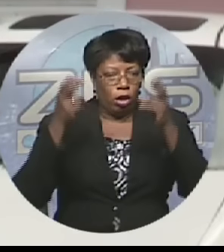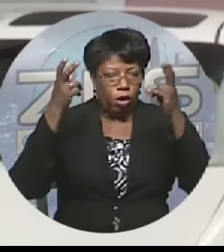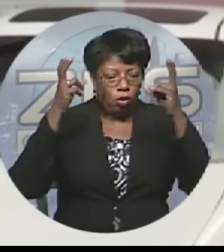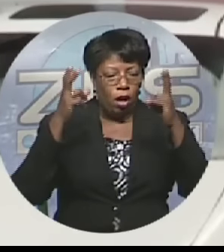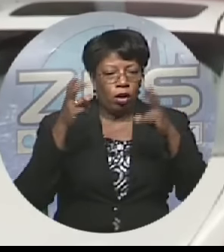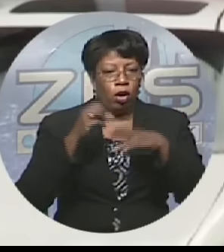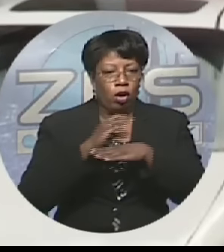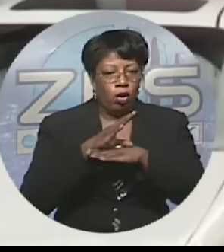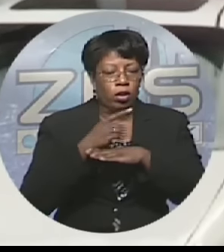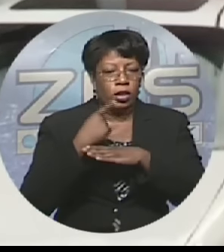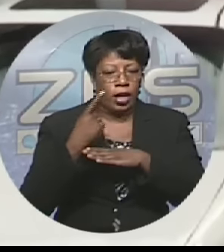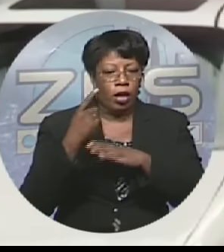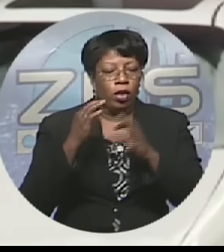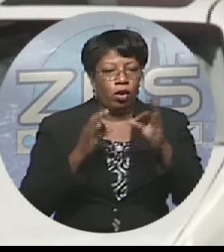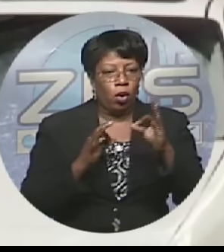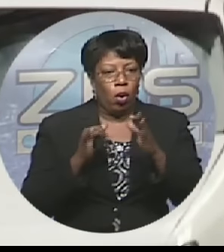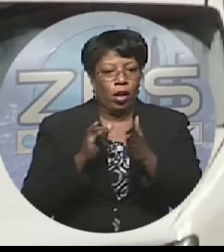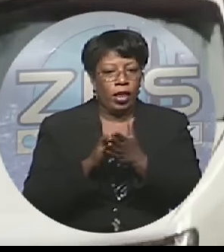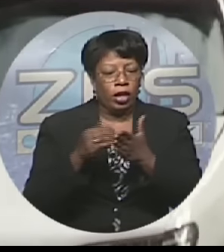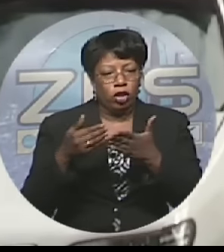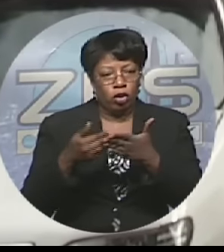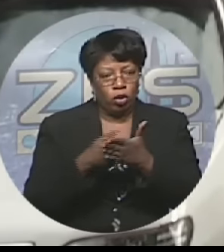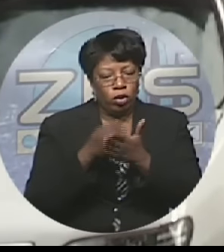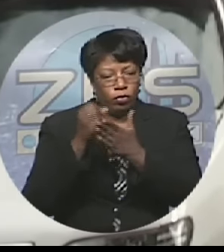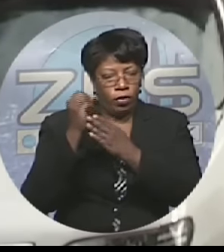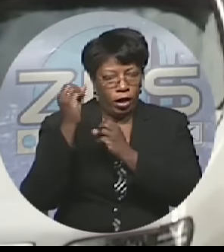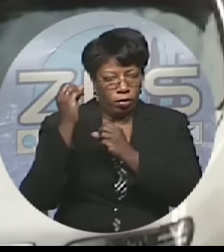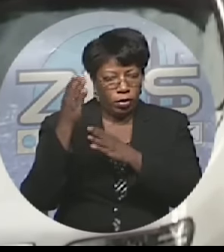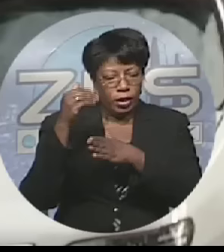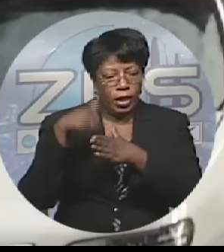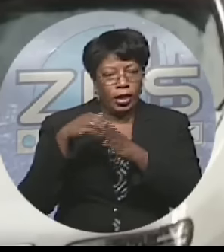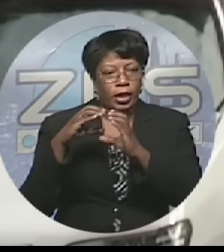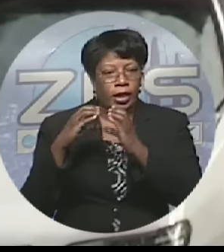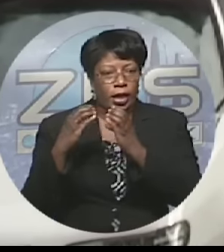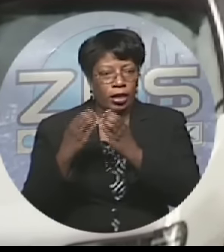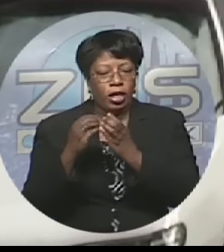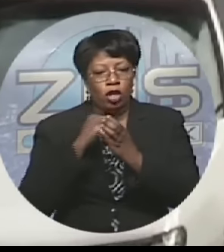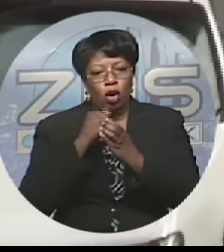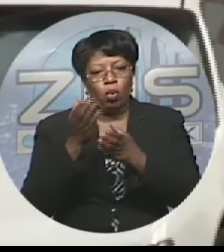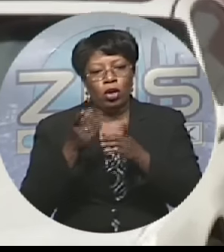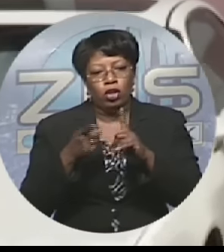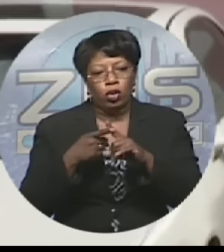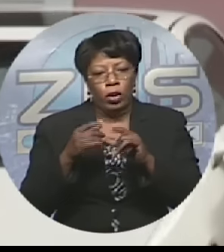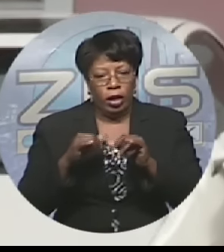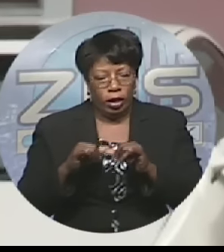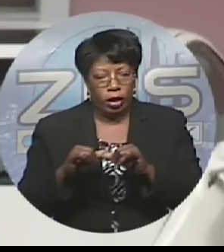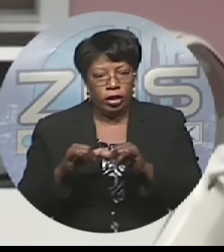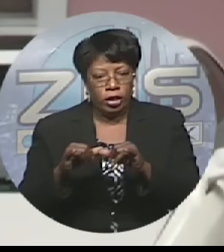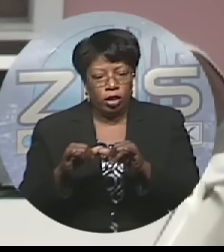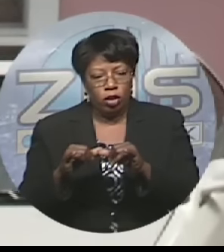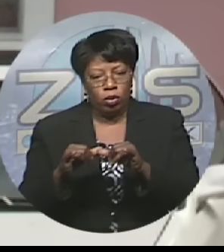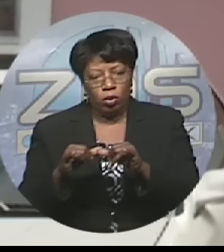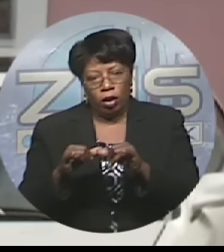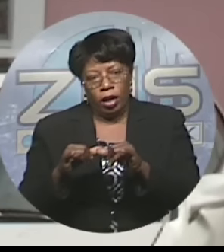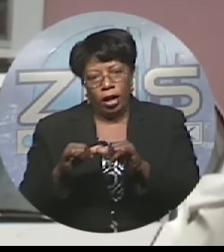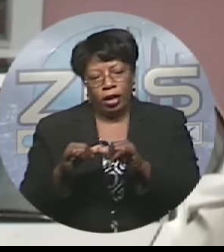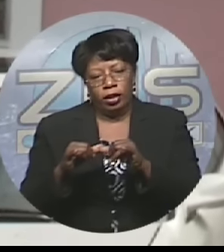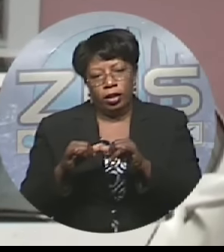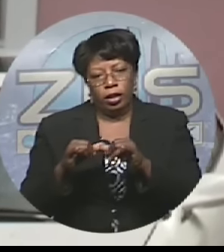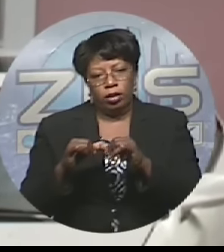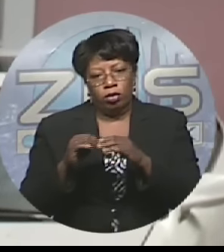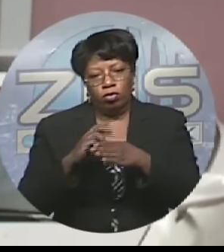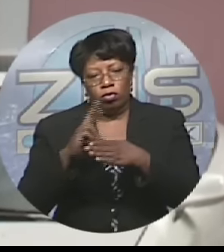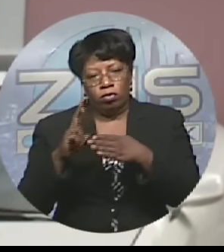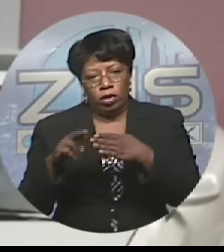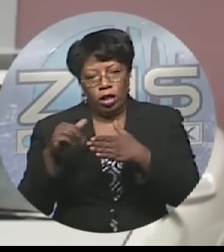Klein informed the court that due to recent developments in the case, the petitioner does not want to proceed with an immediate winding up of the stalled